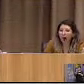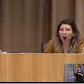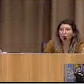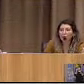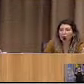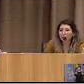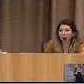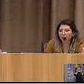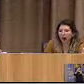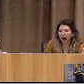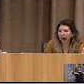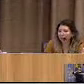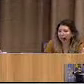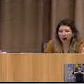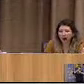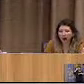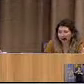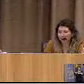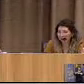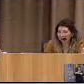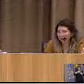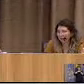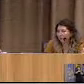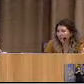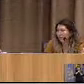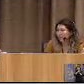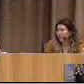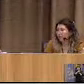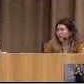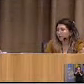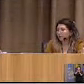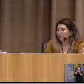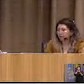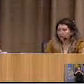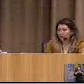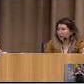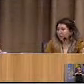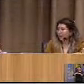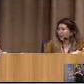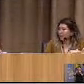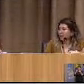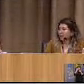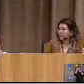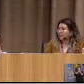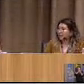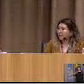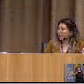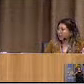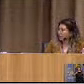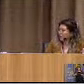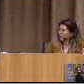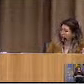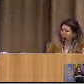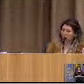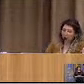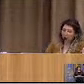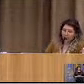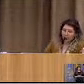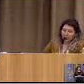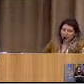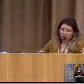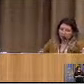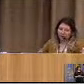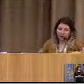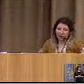it's a resource of information that's important for the agencies and the institutions. Thank you very